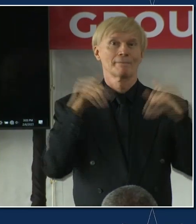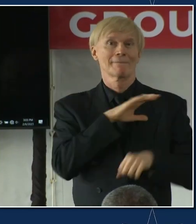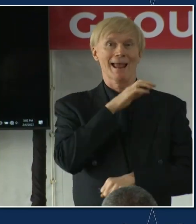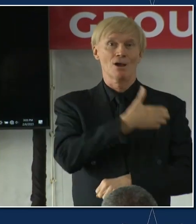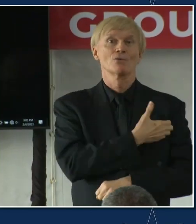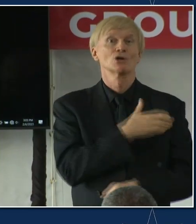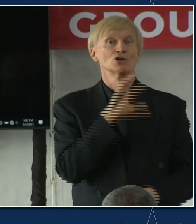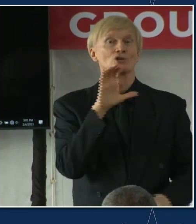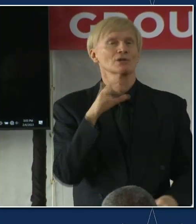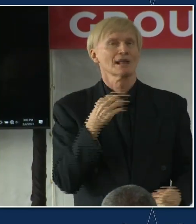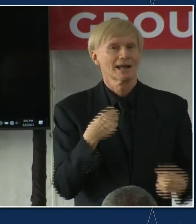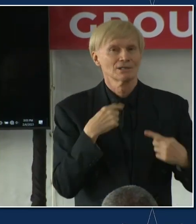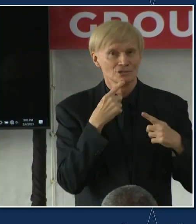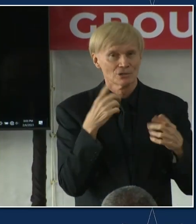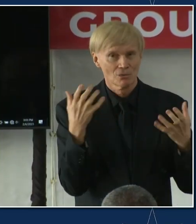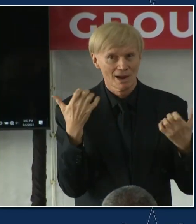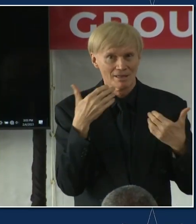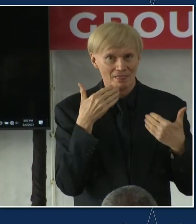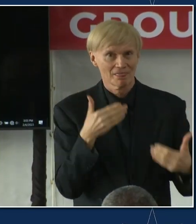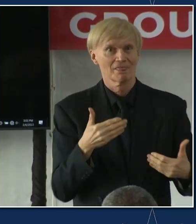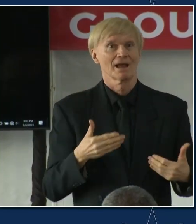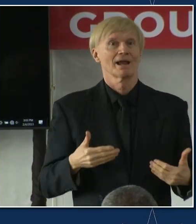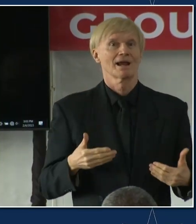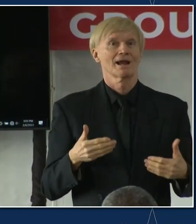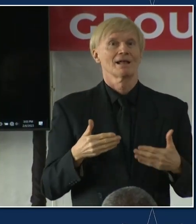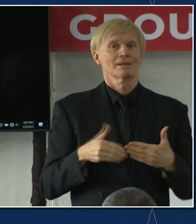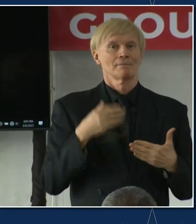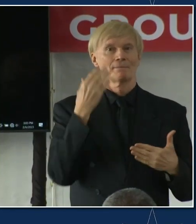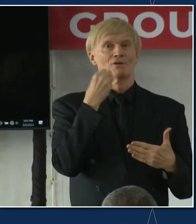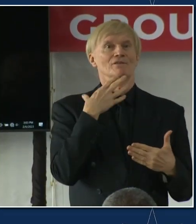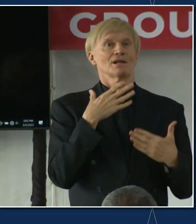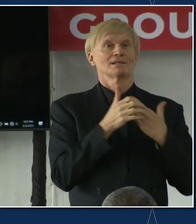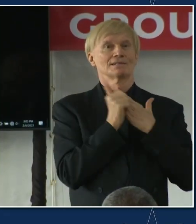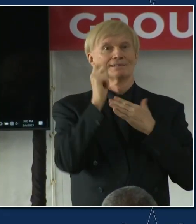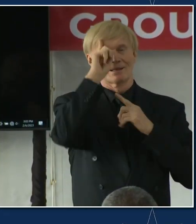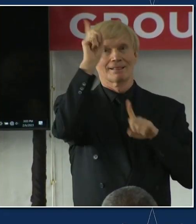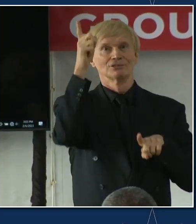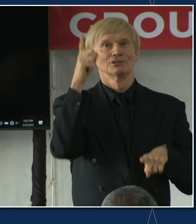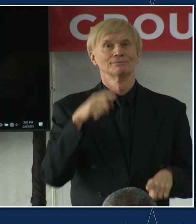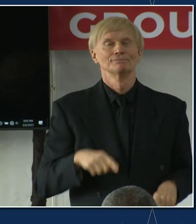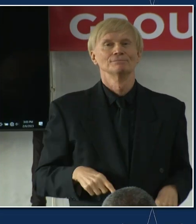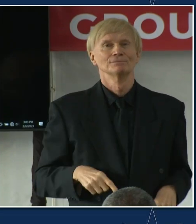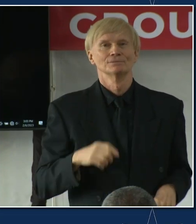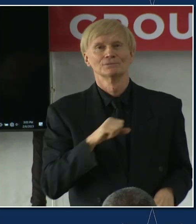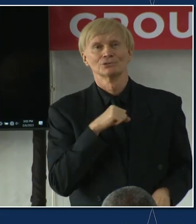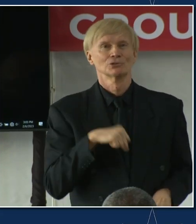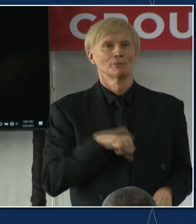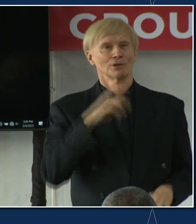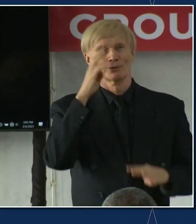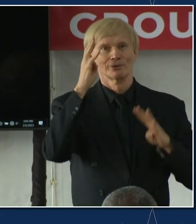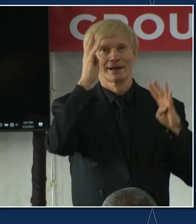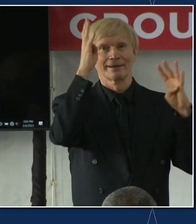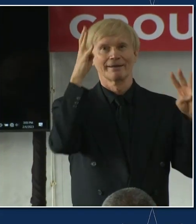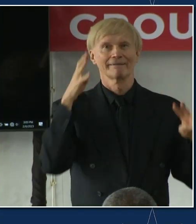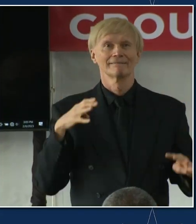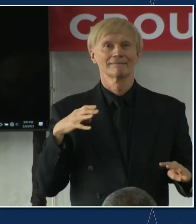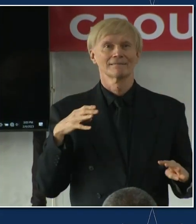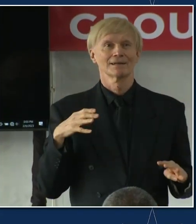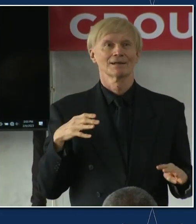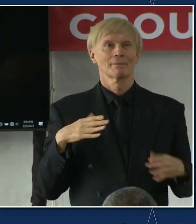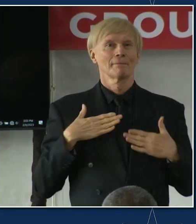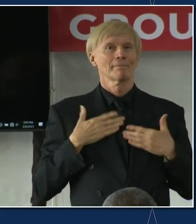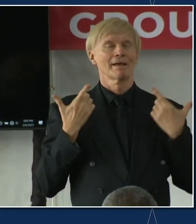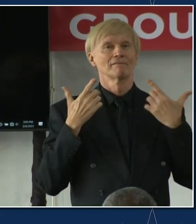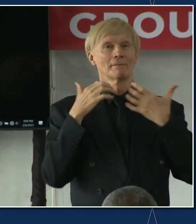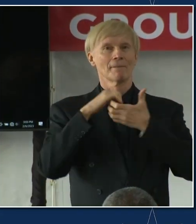I secondly want to thank my beautiful, intelligent, and super creative life